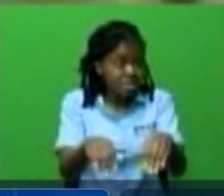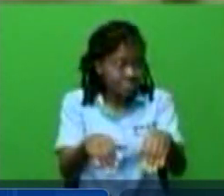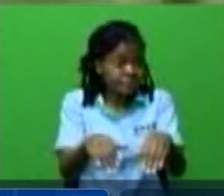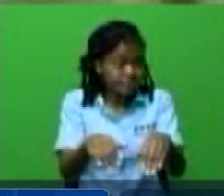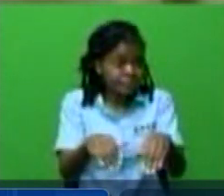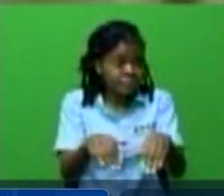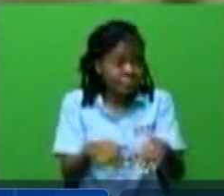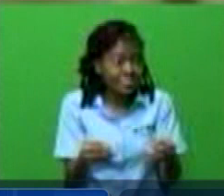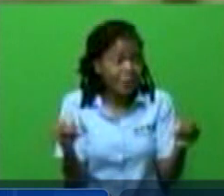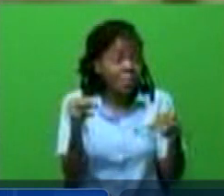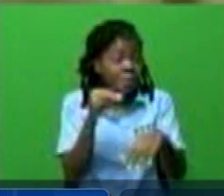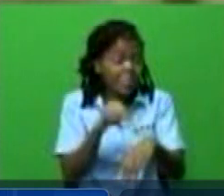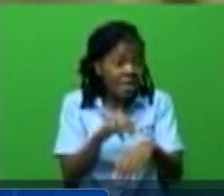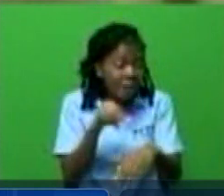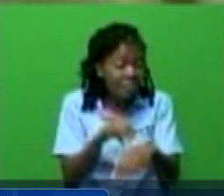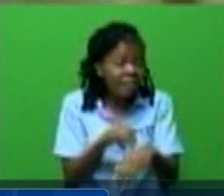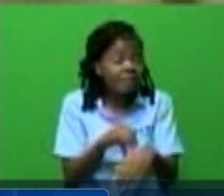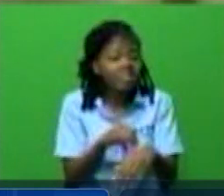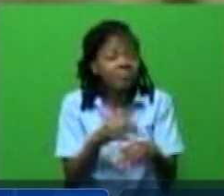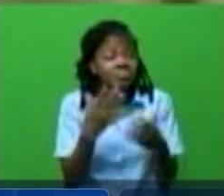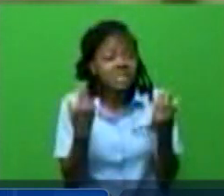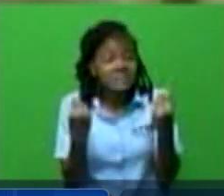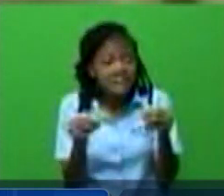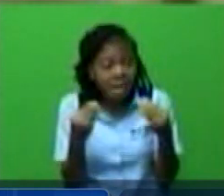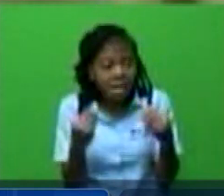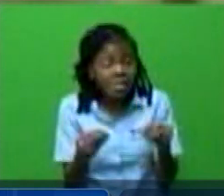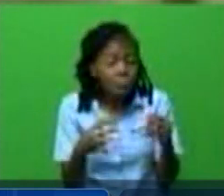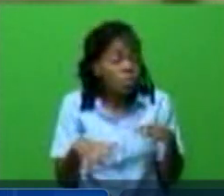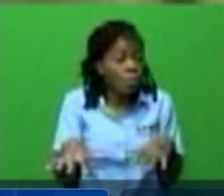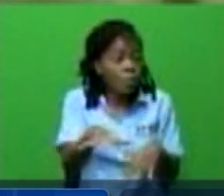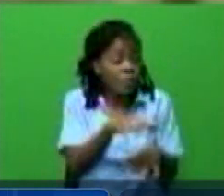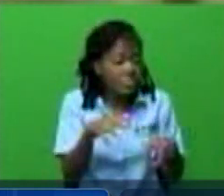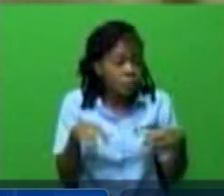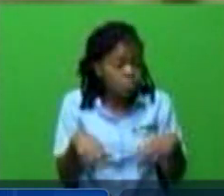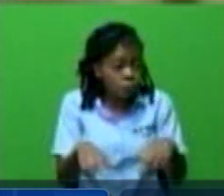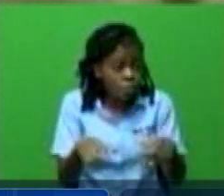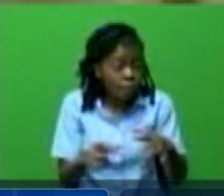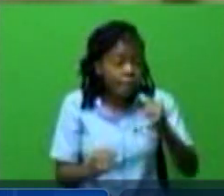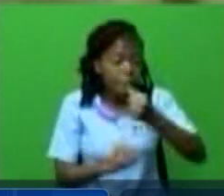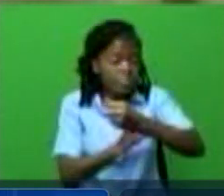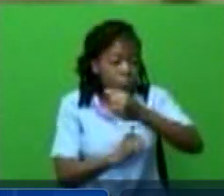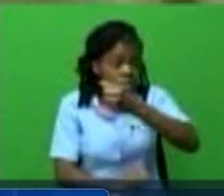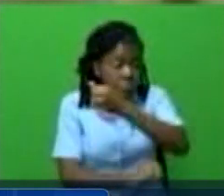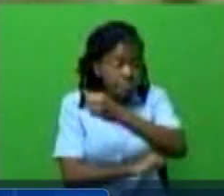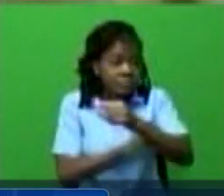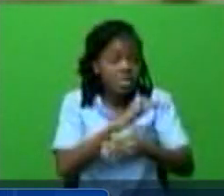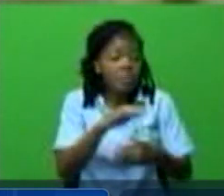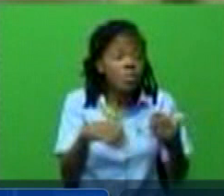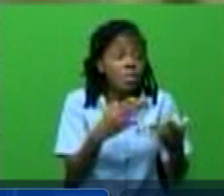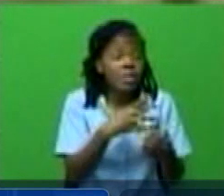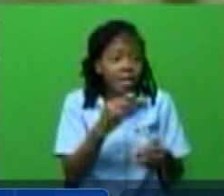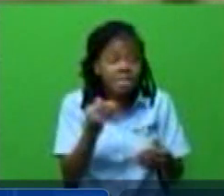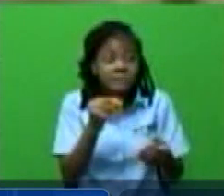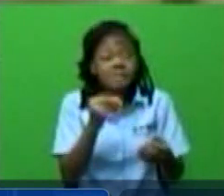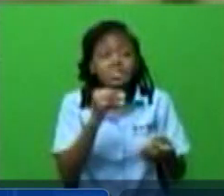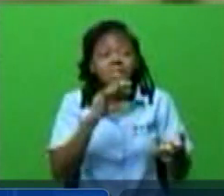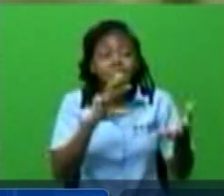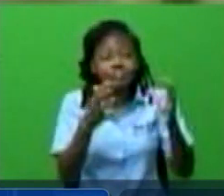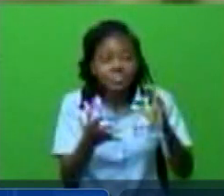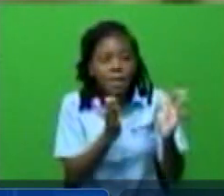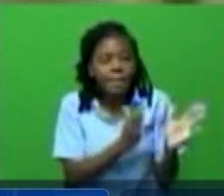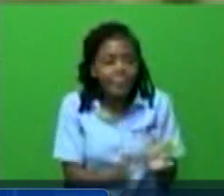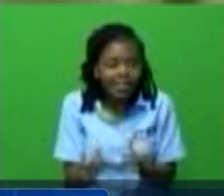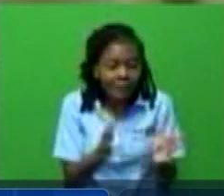reform, and as such, the allocation for markets, abattoirs, drainage and local roads will increase. With